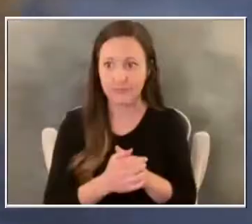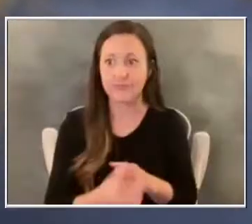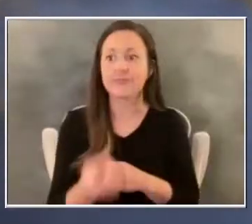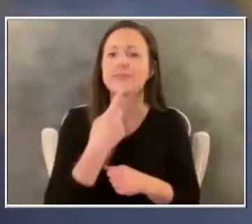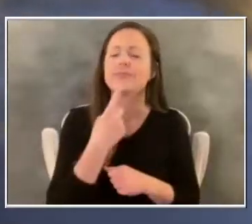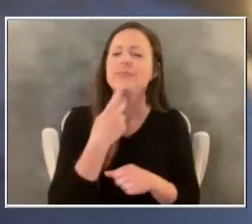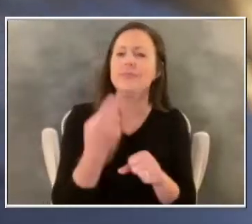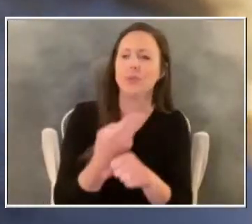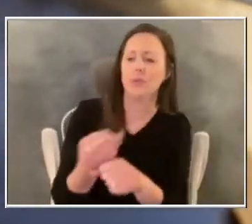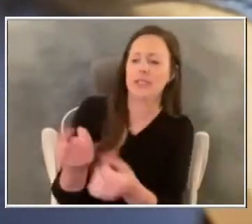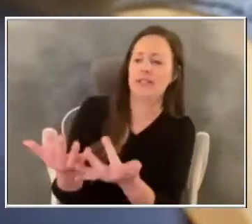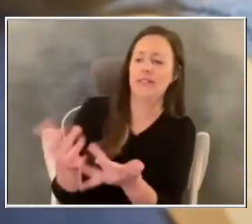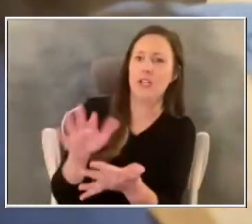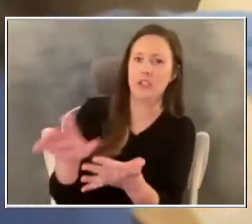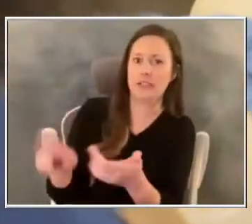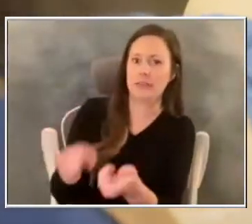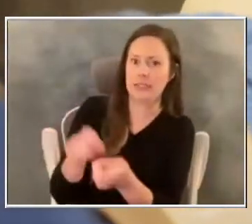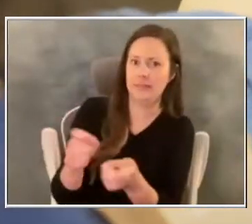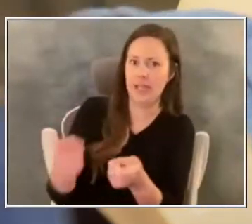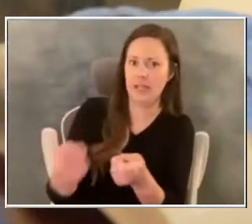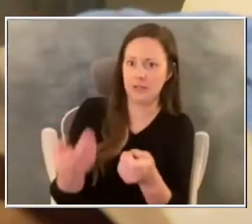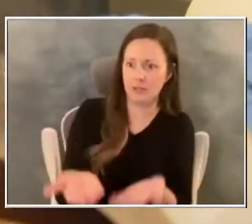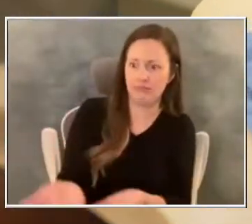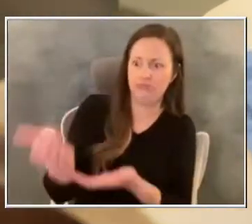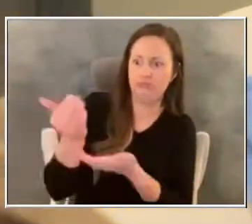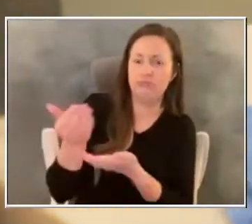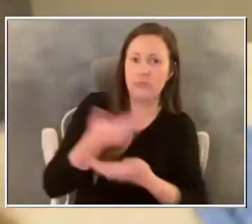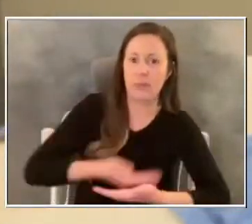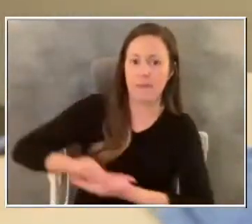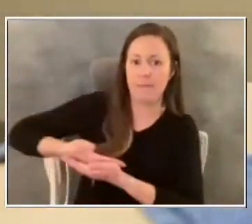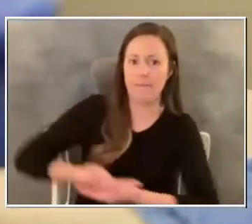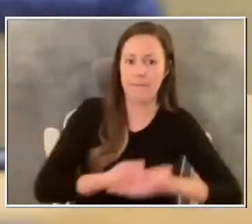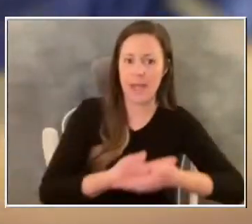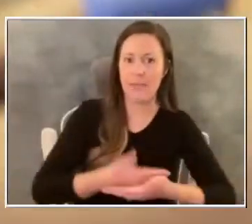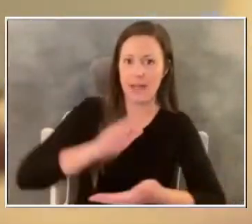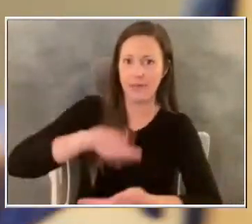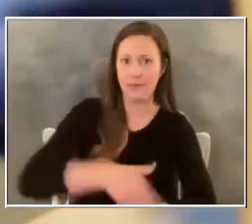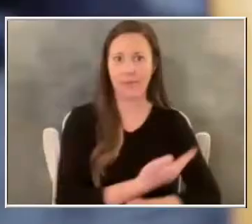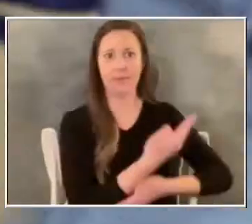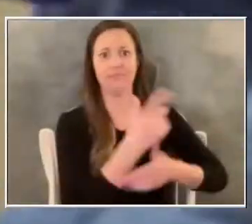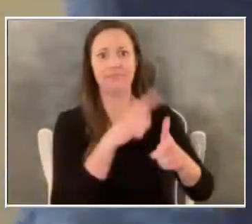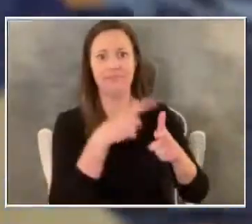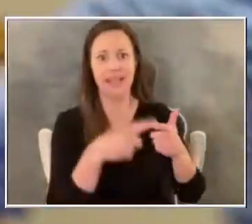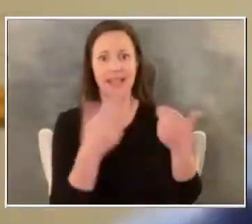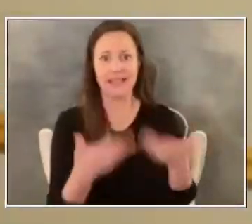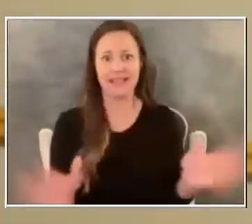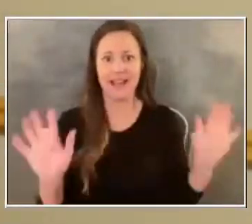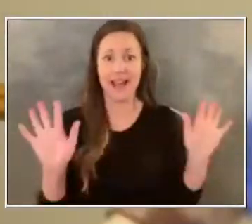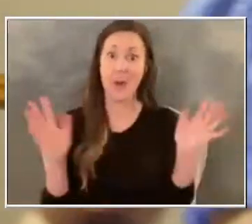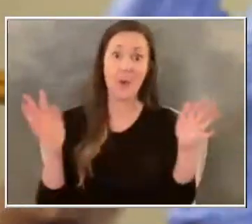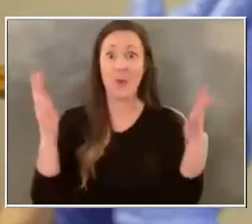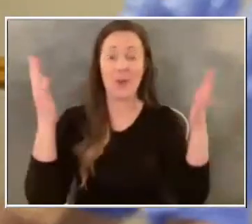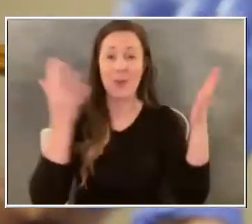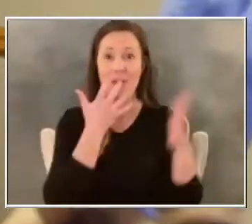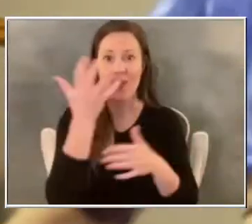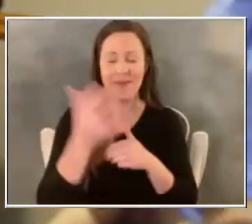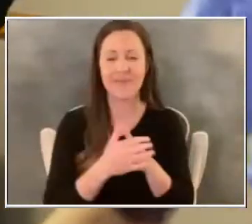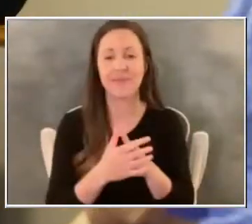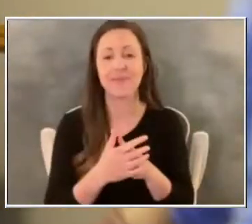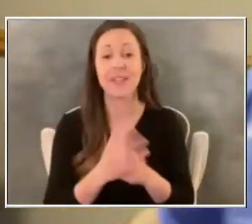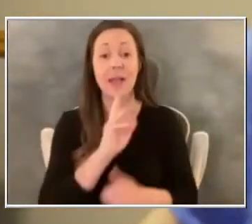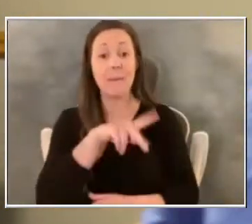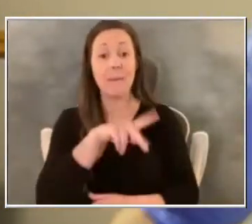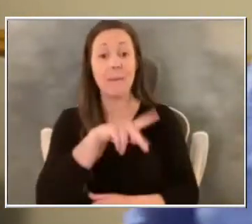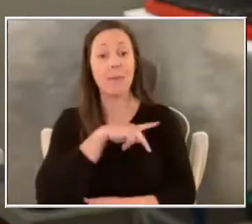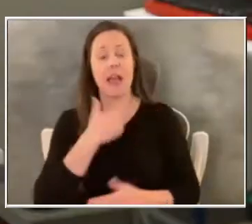a baby. Lift the baby up, sweep it around on your arm, and you're done. I personally am a very hands-on learner, so we